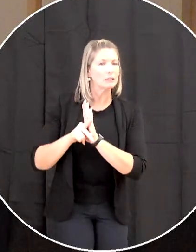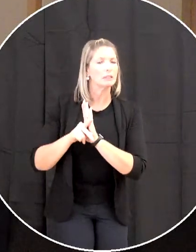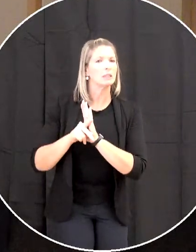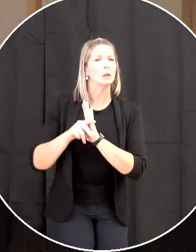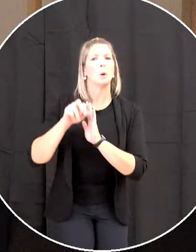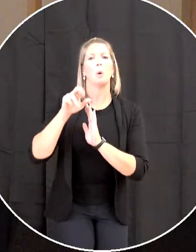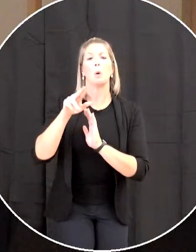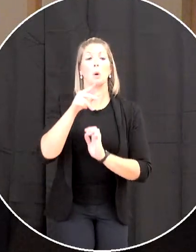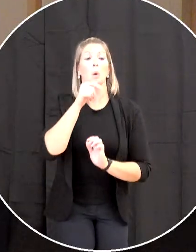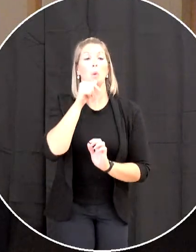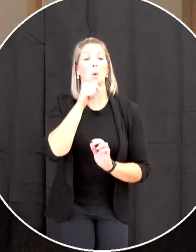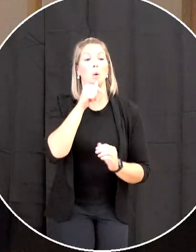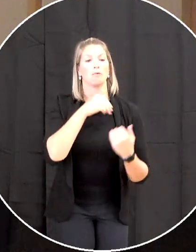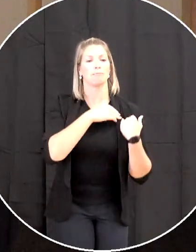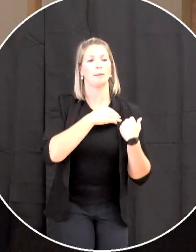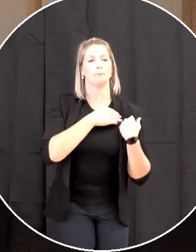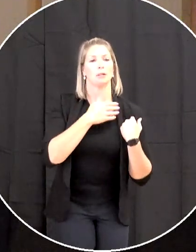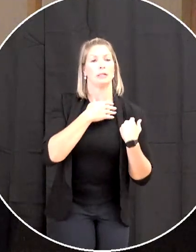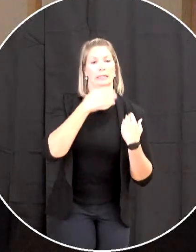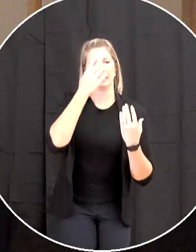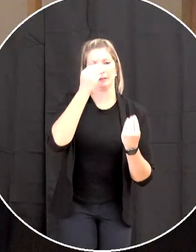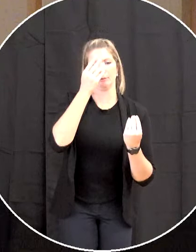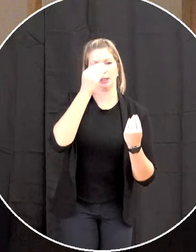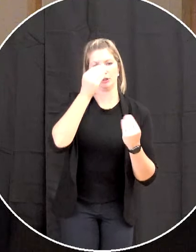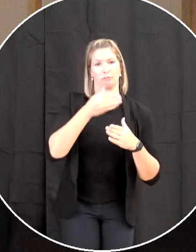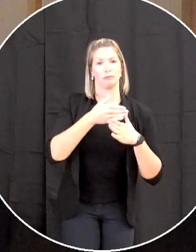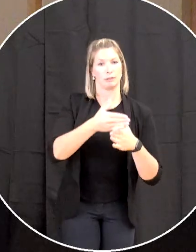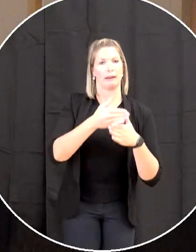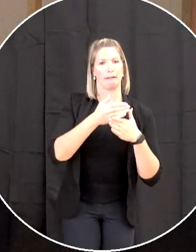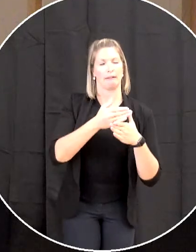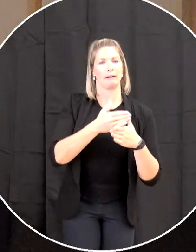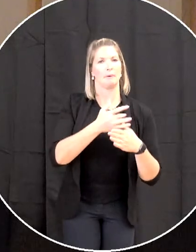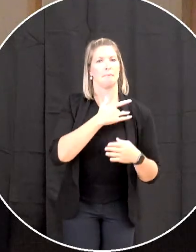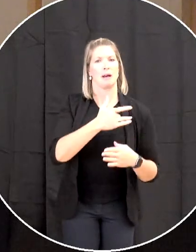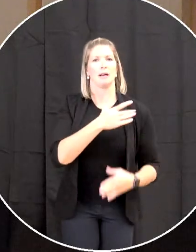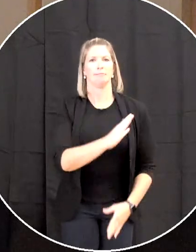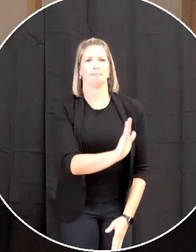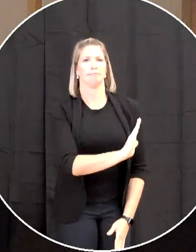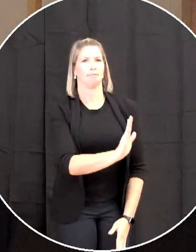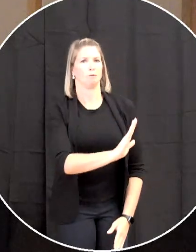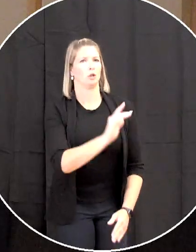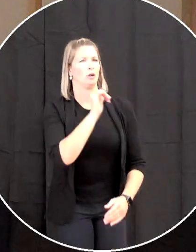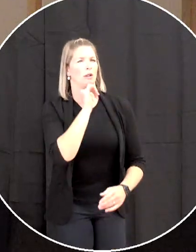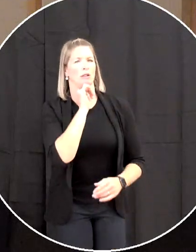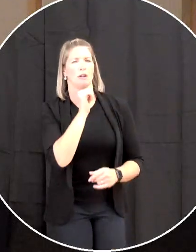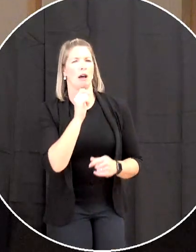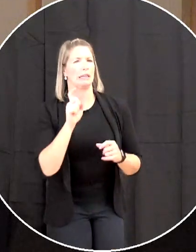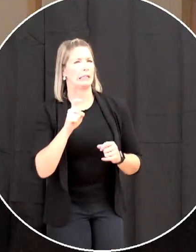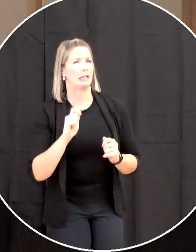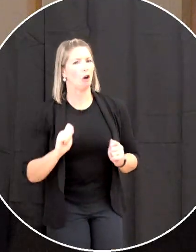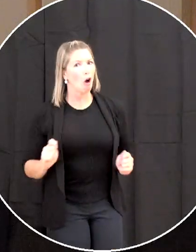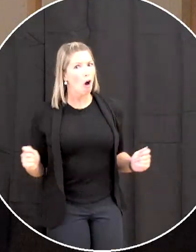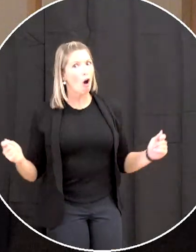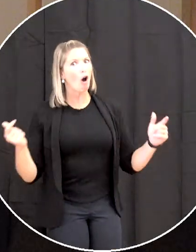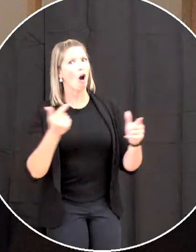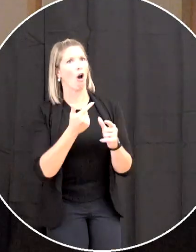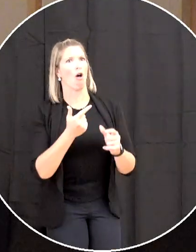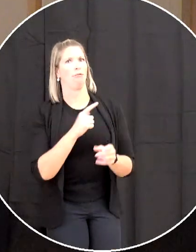governance issues, and that's what it's limited to. I don't know if that's an explanation, but we have